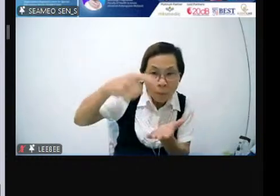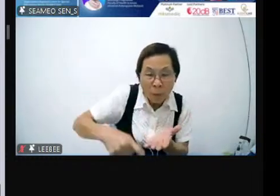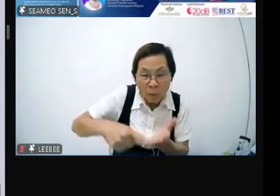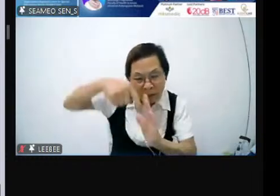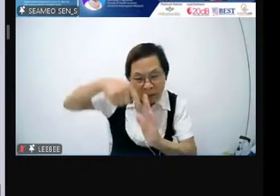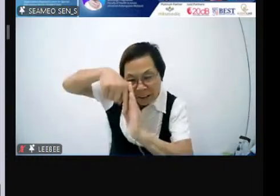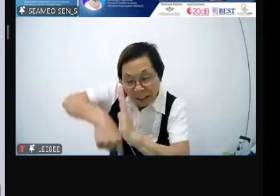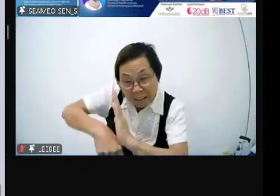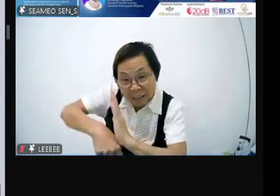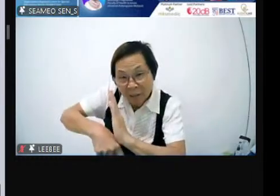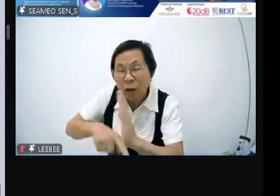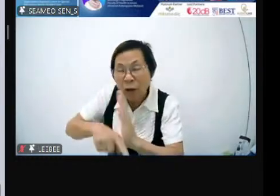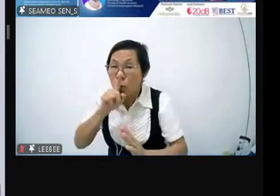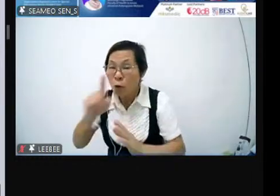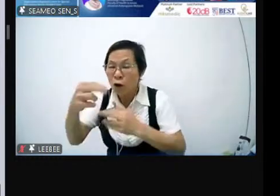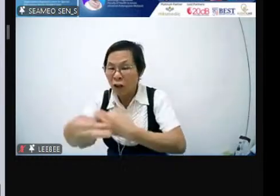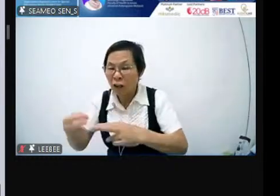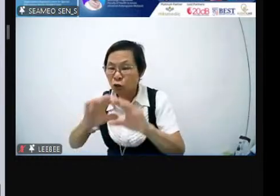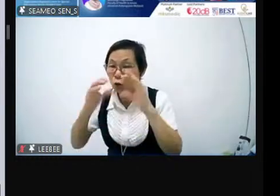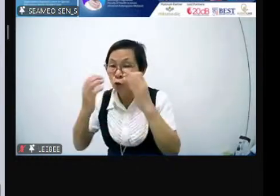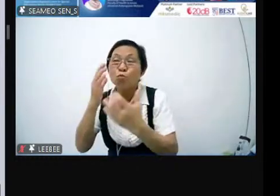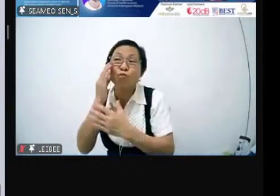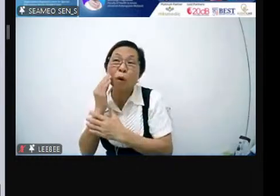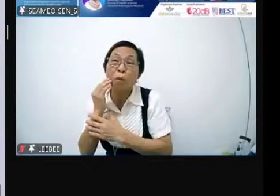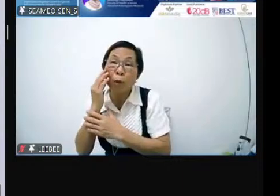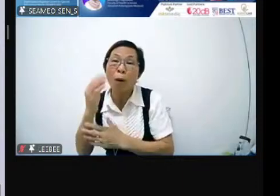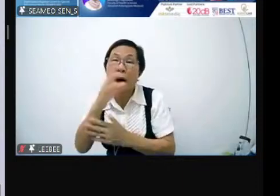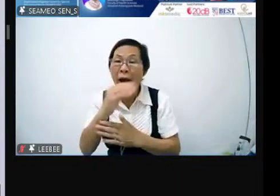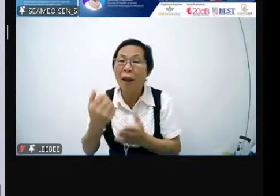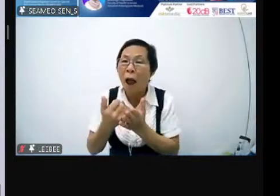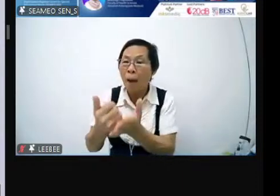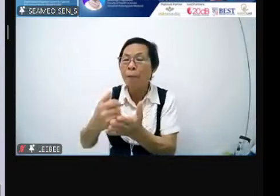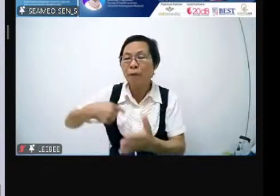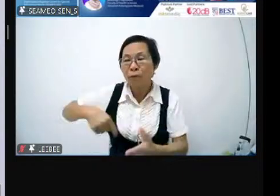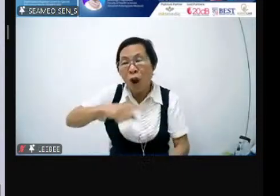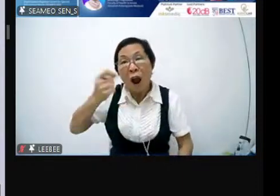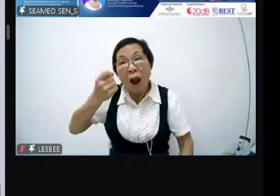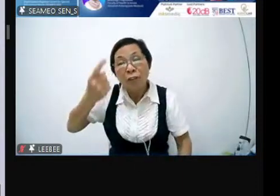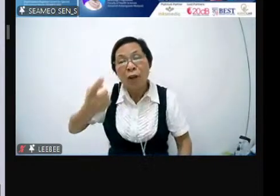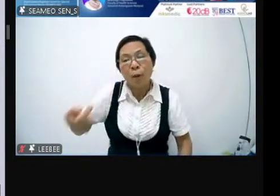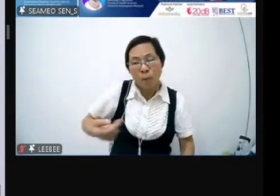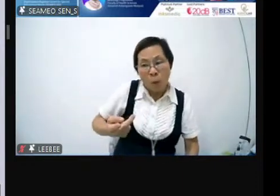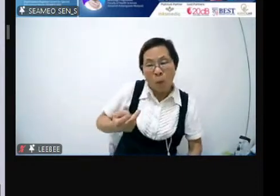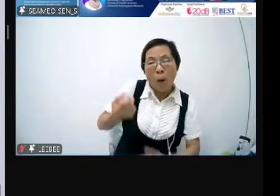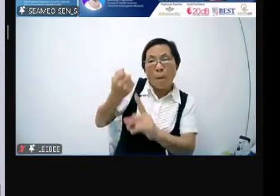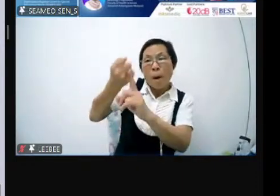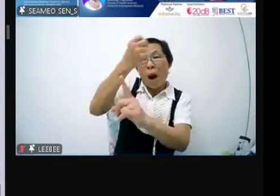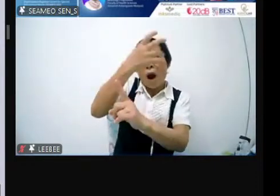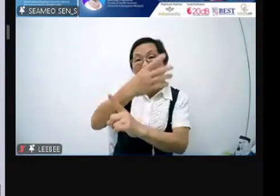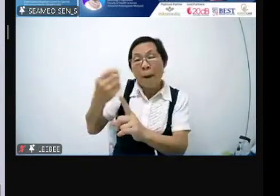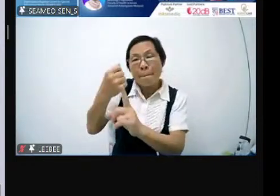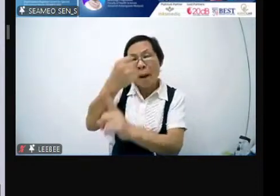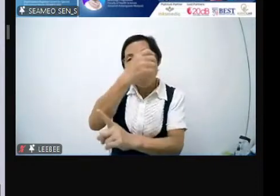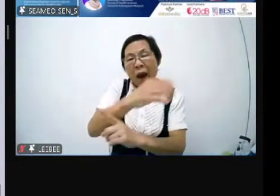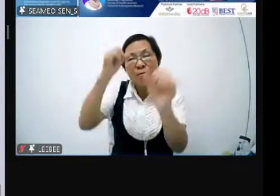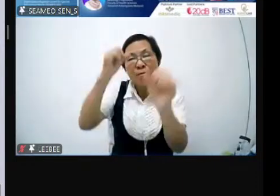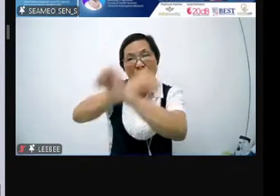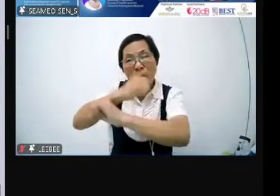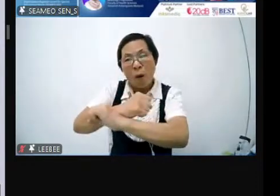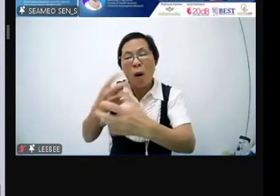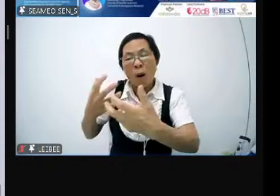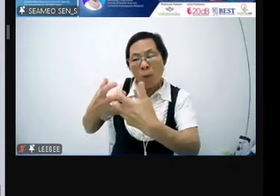into real classroom experiences, helping us understand both the impact and challenges of accommodations